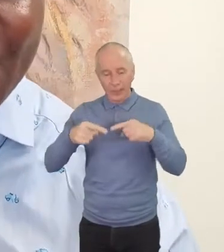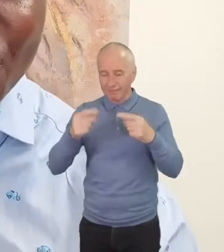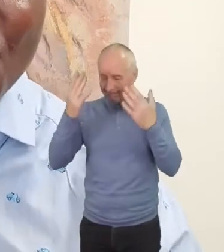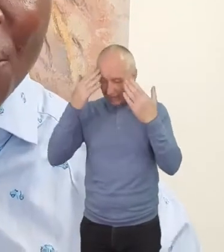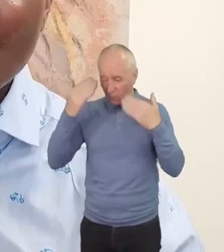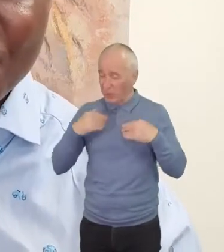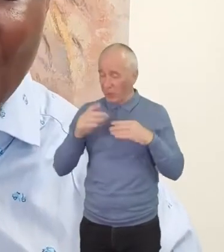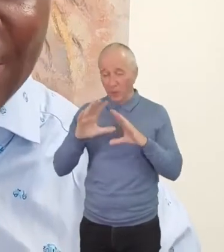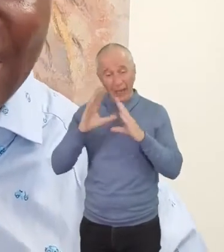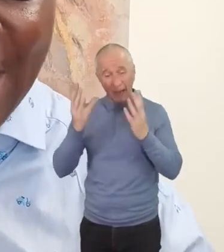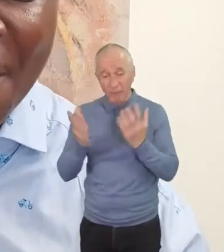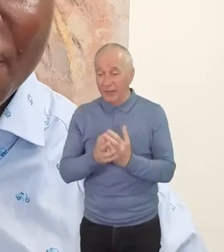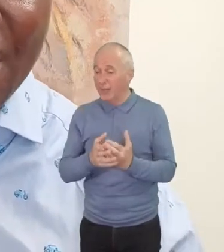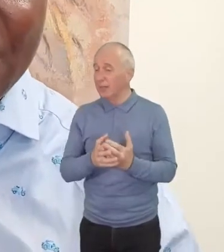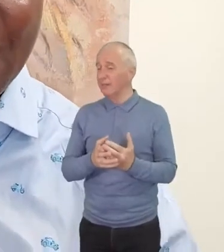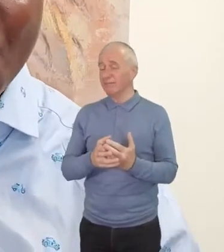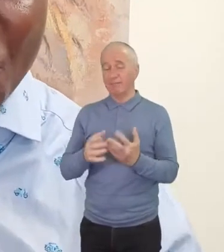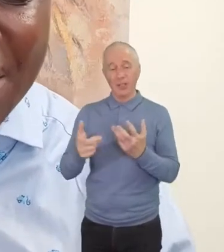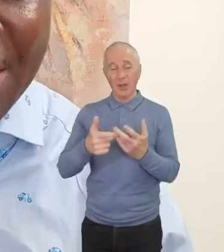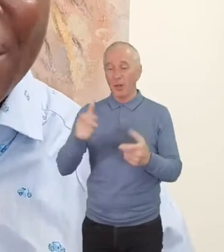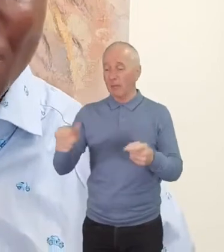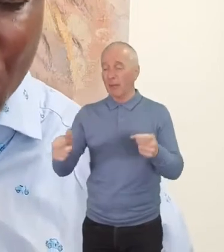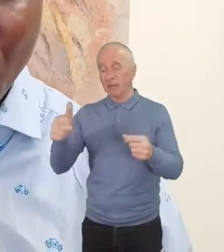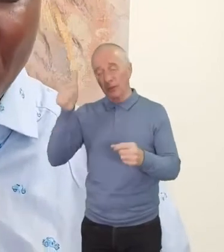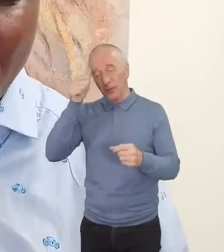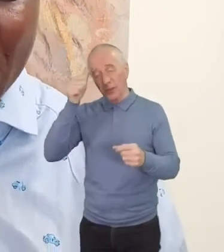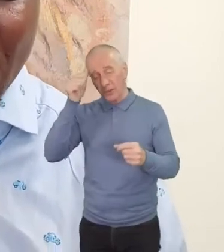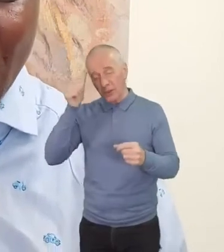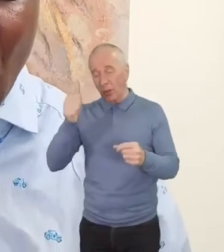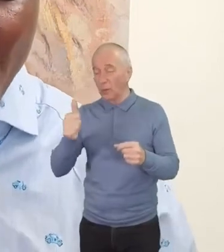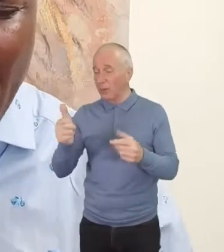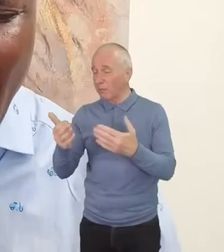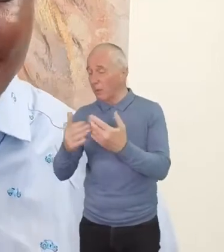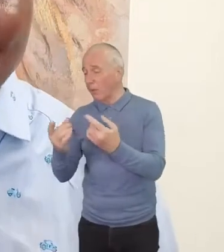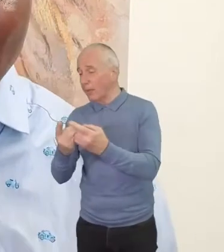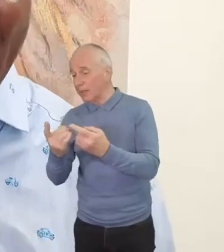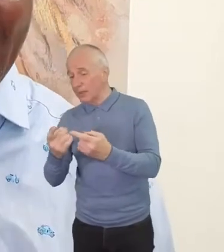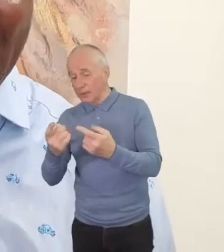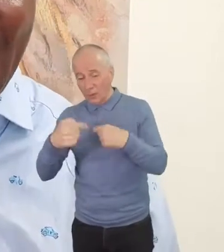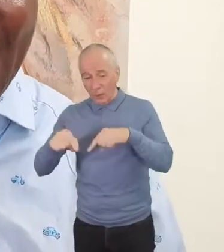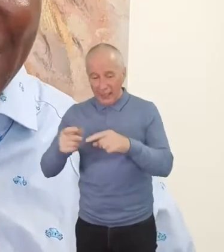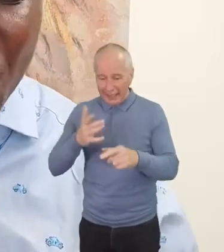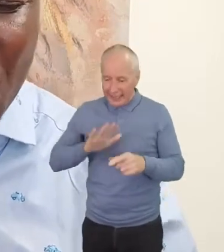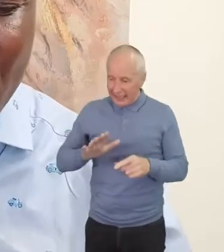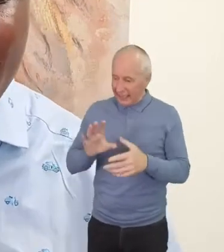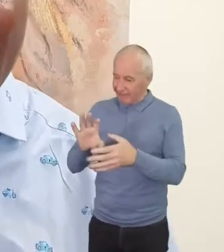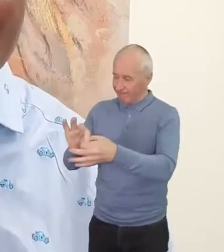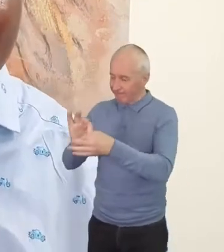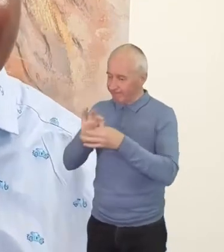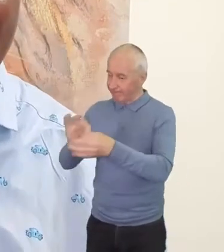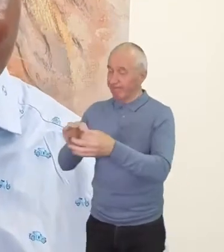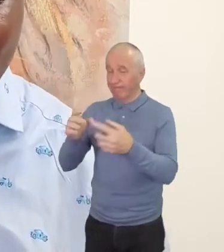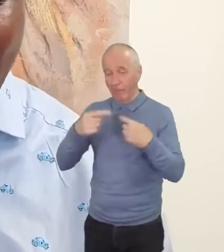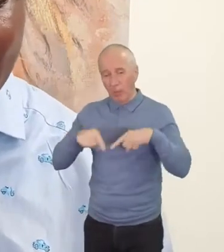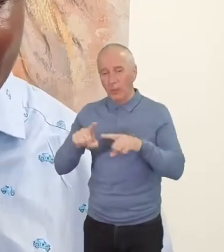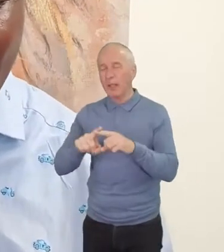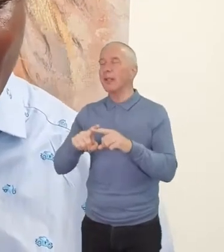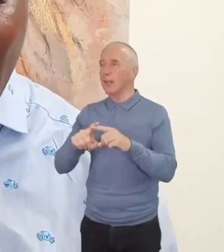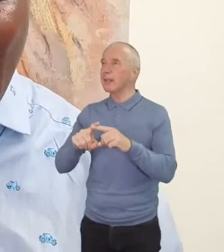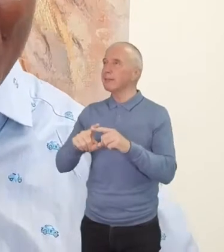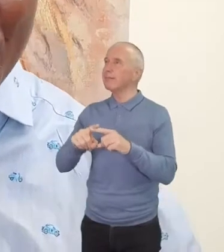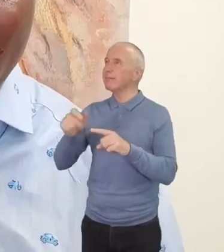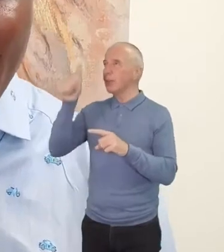are others who know things and have things that we need to join with. We also recognize that which you have entrusted to